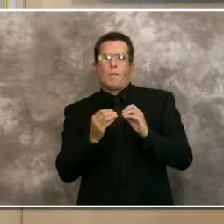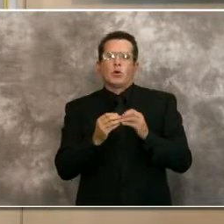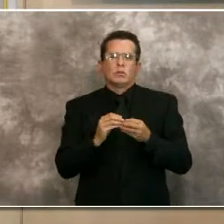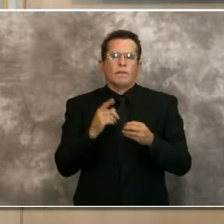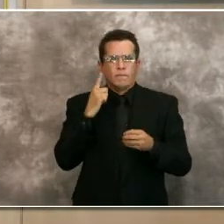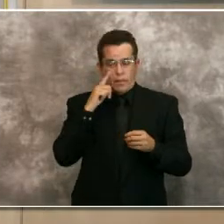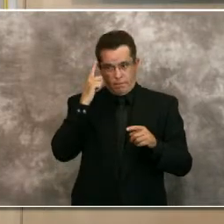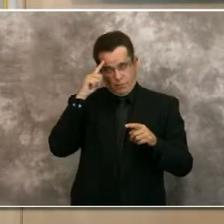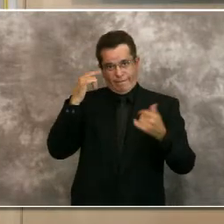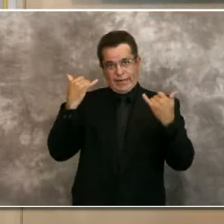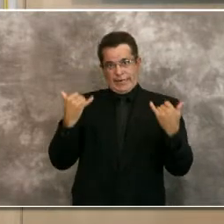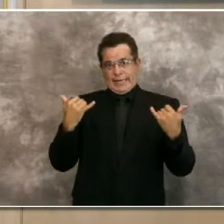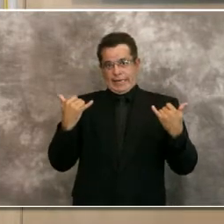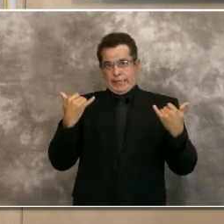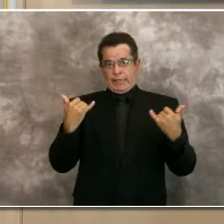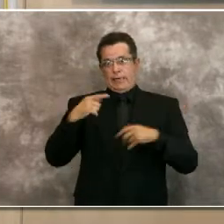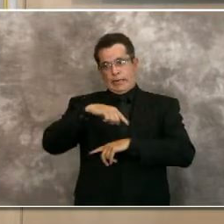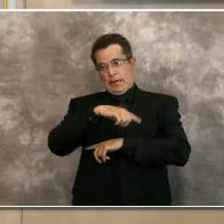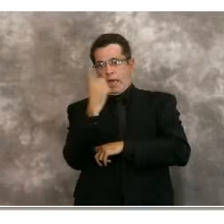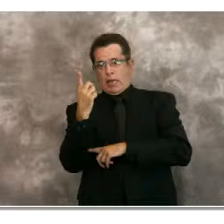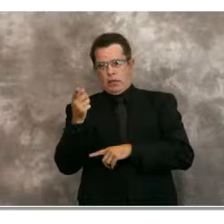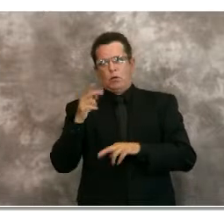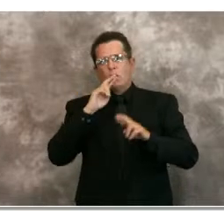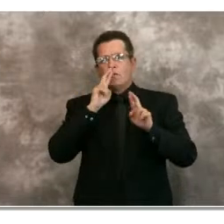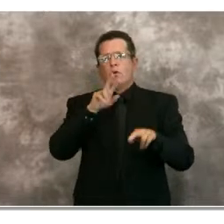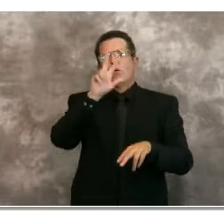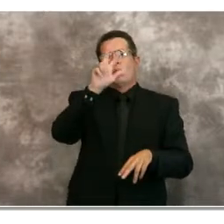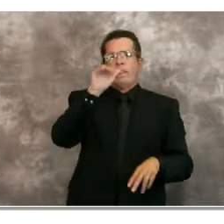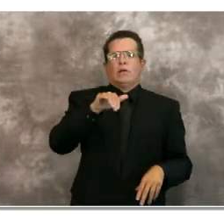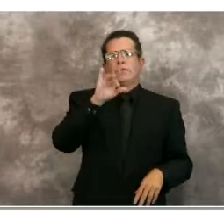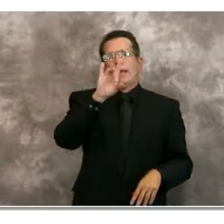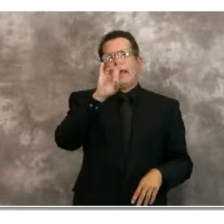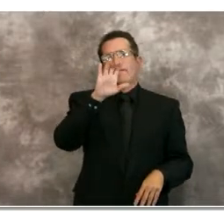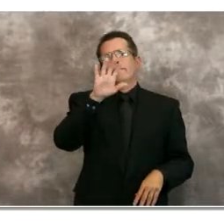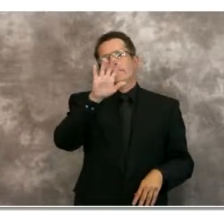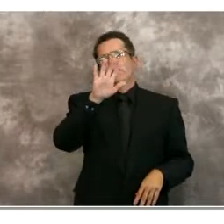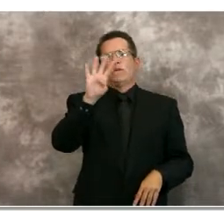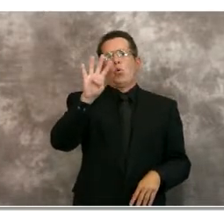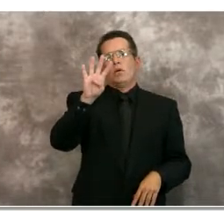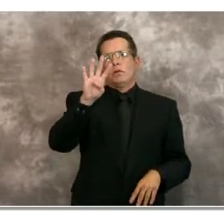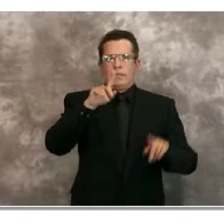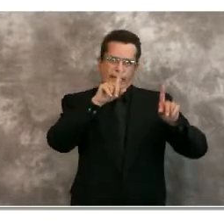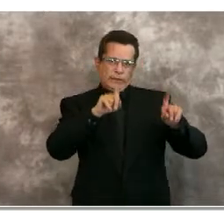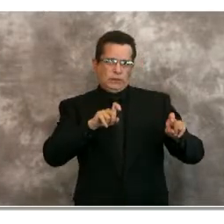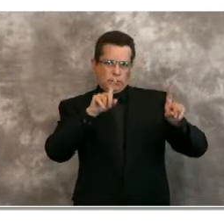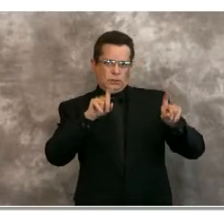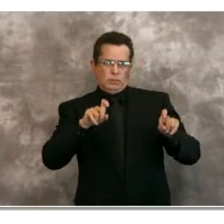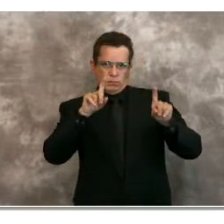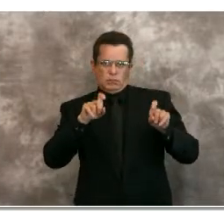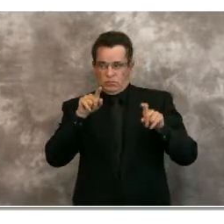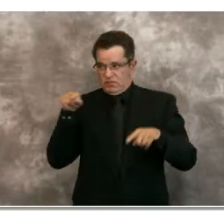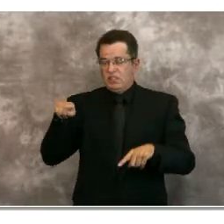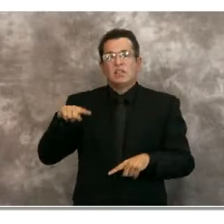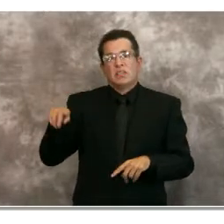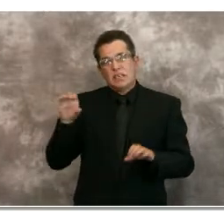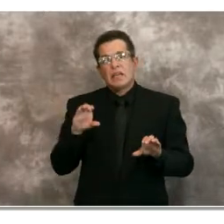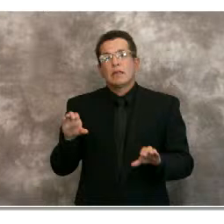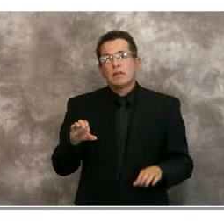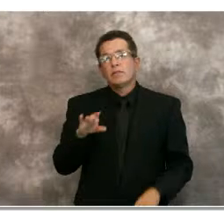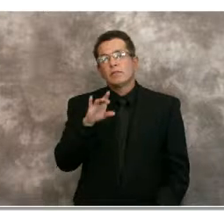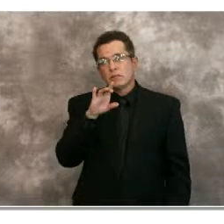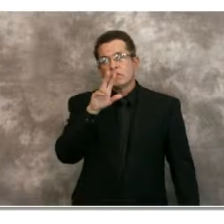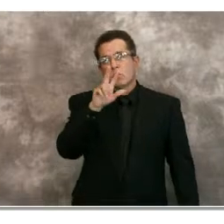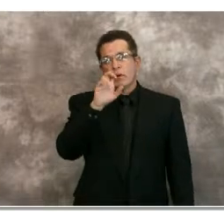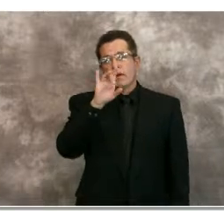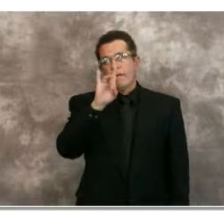have for today. As of today, we're reporting 3,854 tests being done. Again, being mindful that those